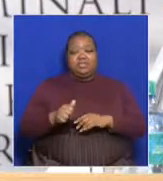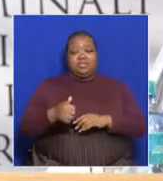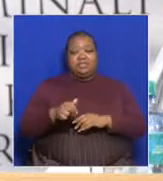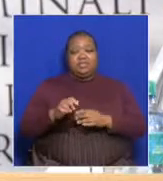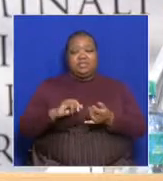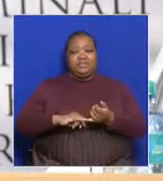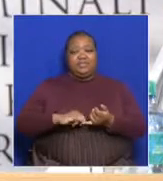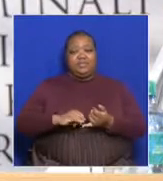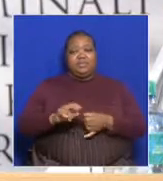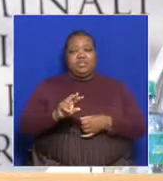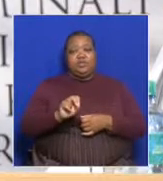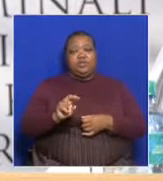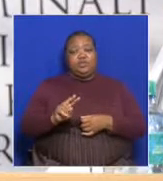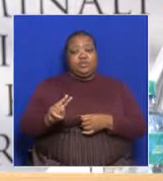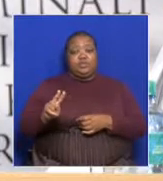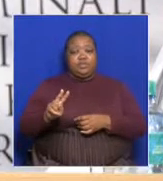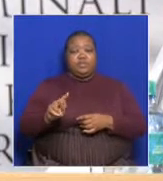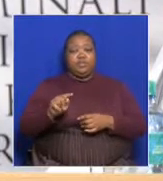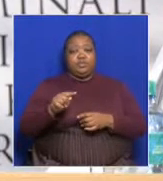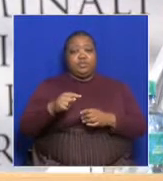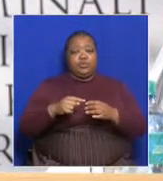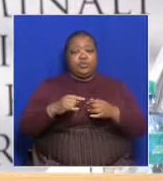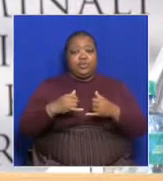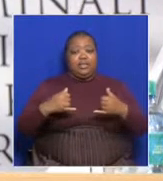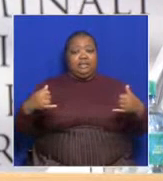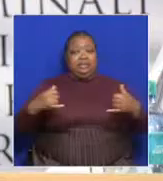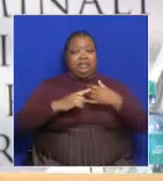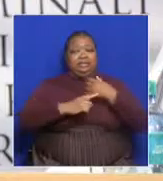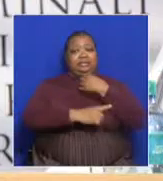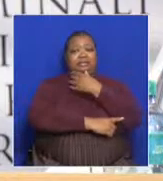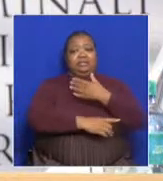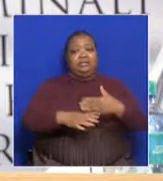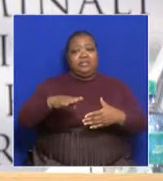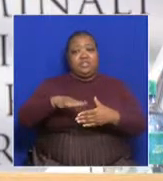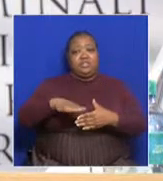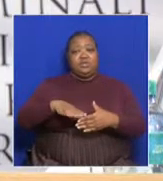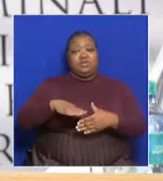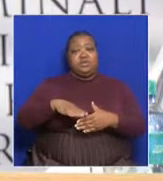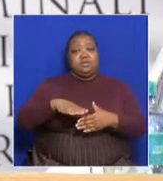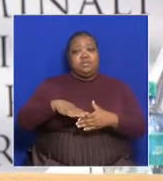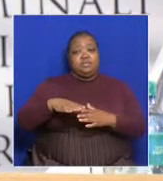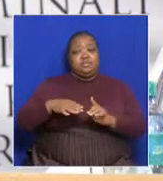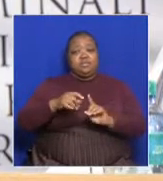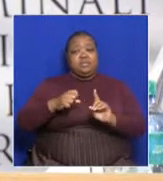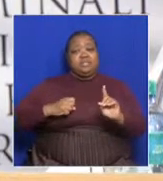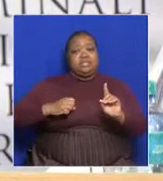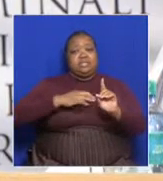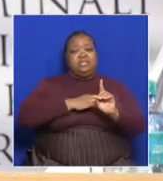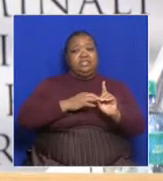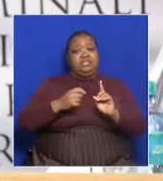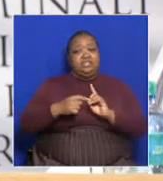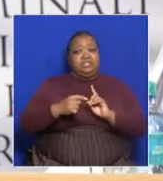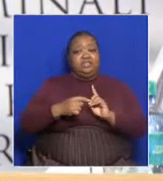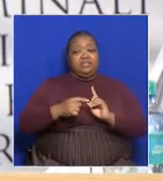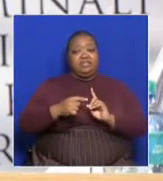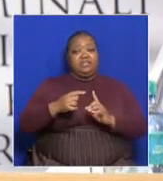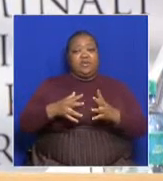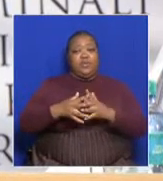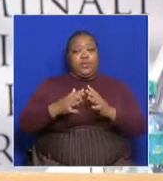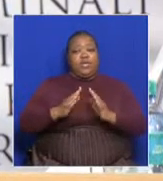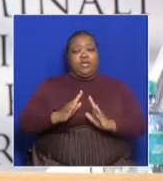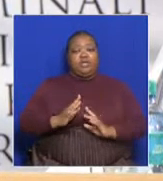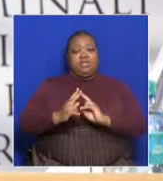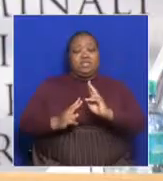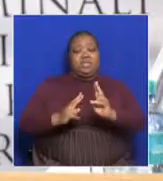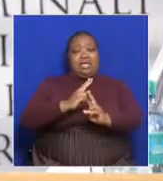line you say, "It is for this reason that I deducted that one of the staff at the warehouse resealed the container with